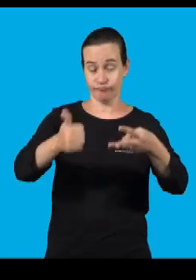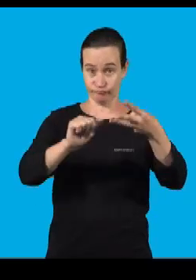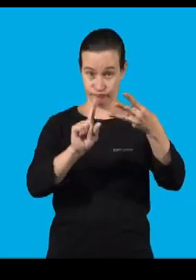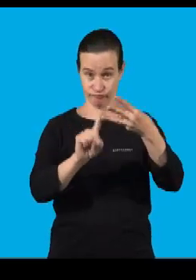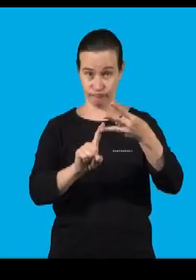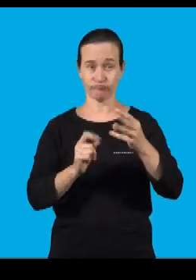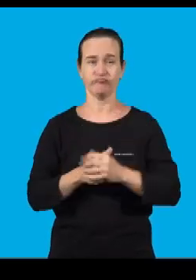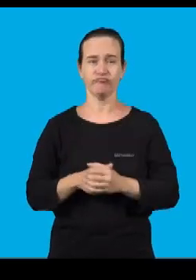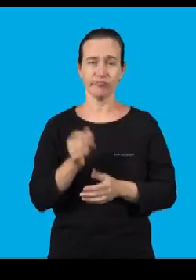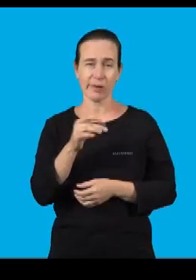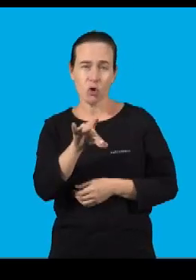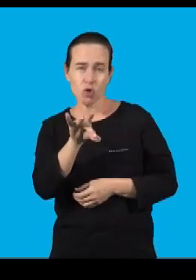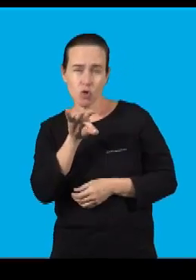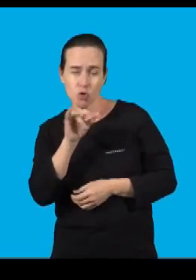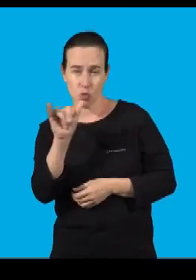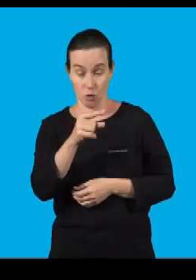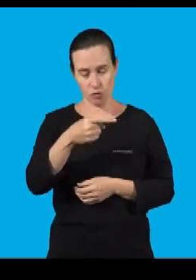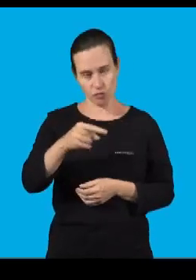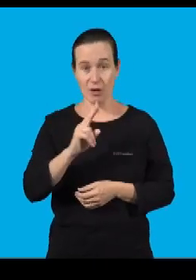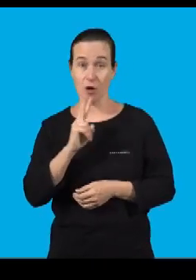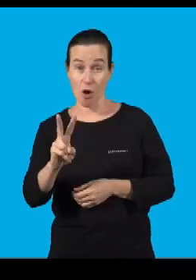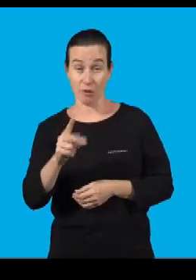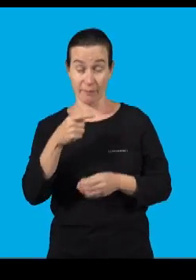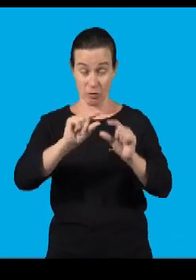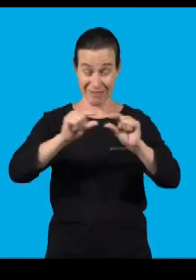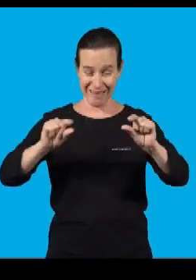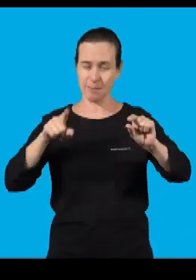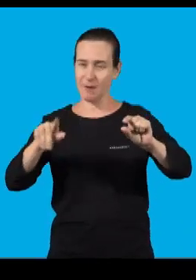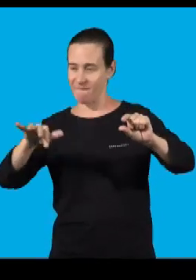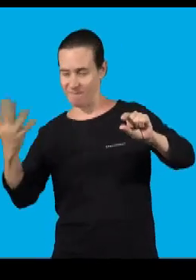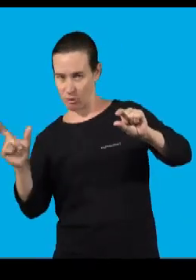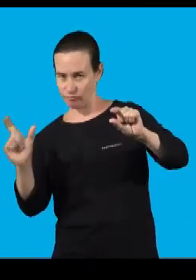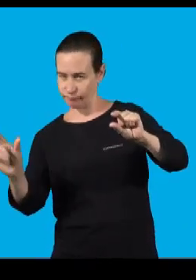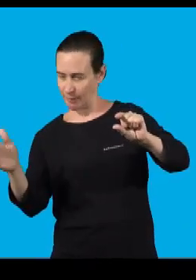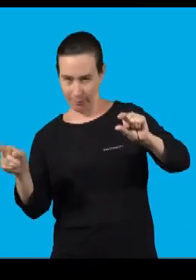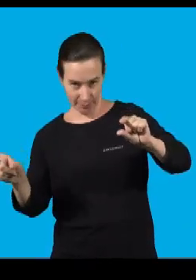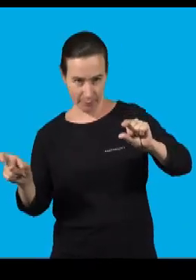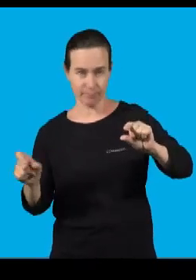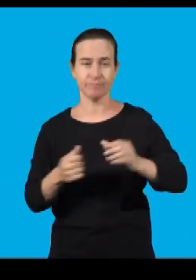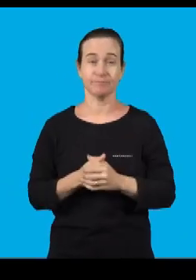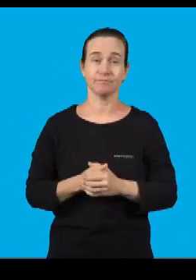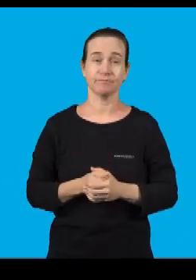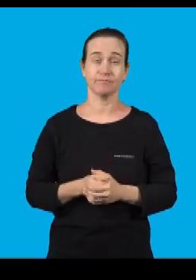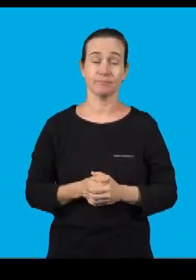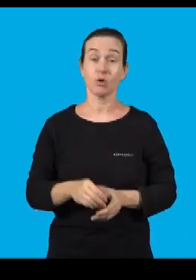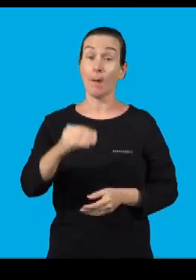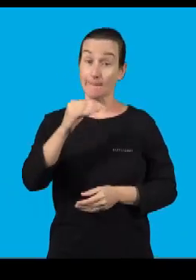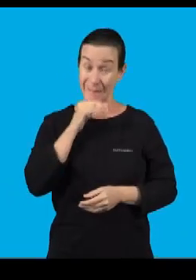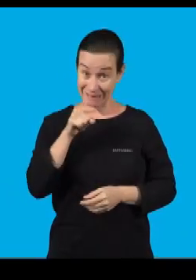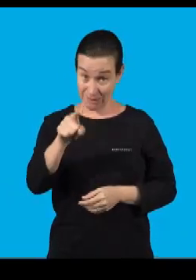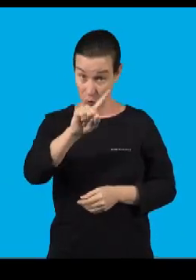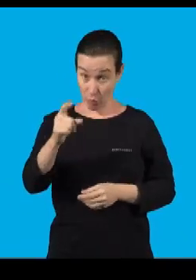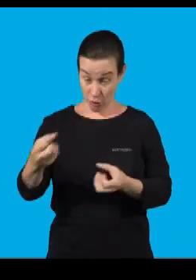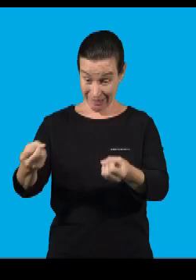another question. Choose the correct answer to complete the sentence, all right? Which means they're going to give you